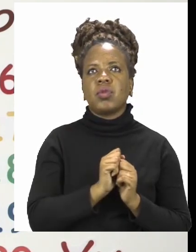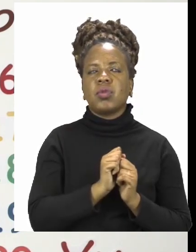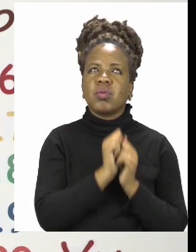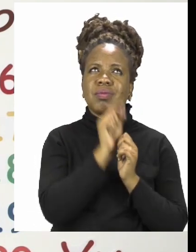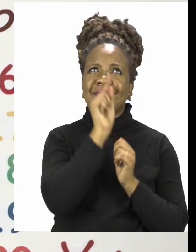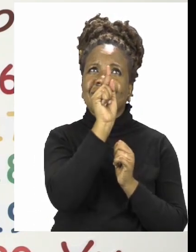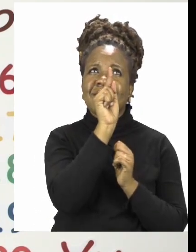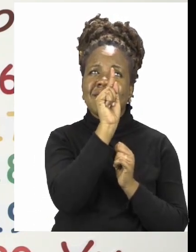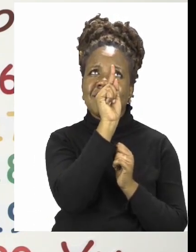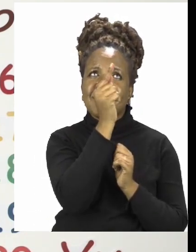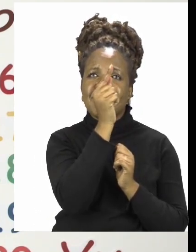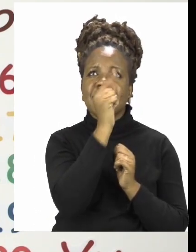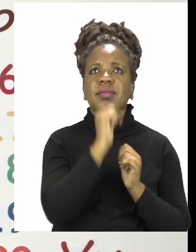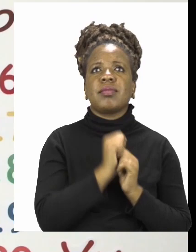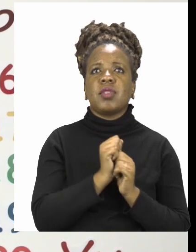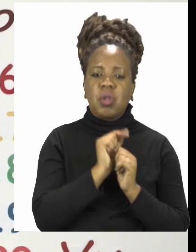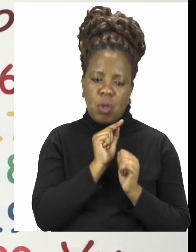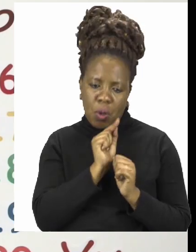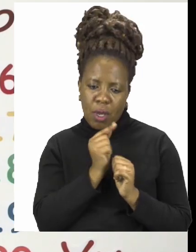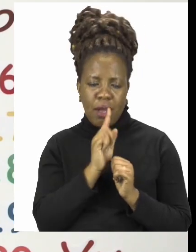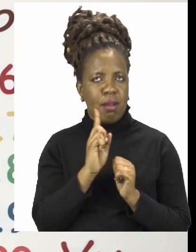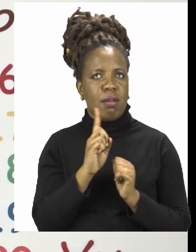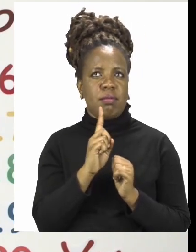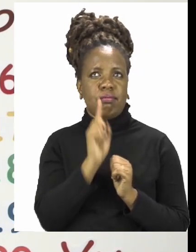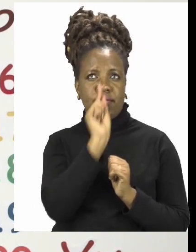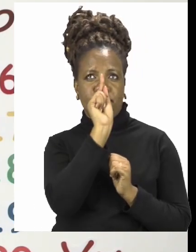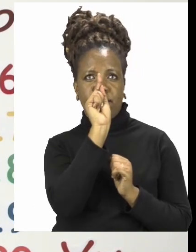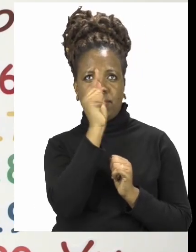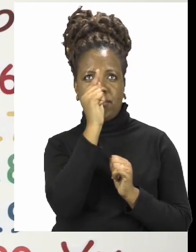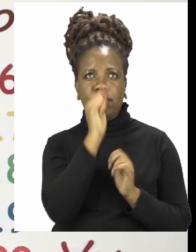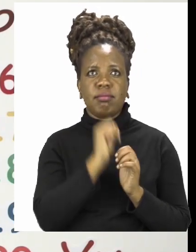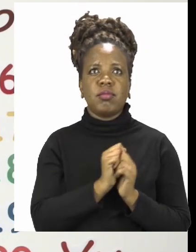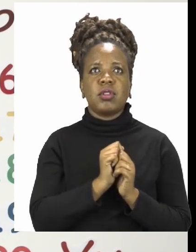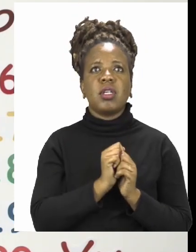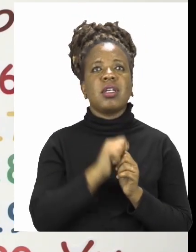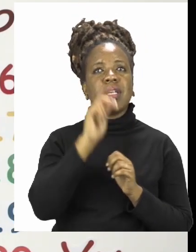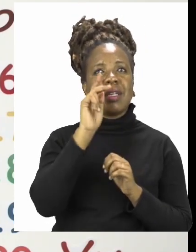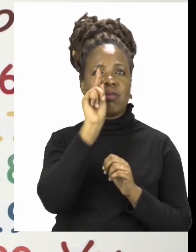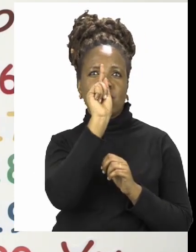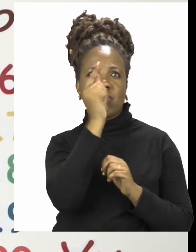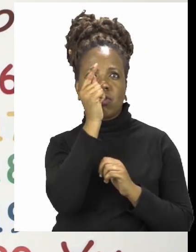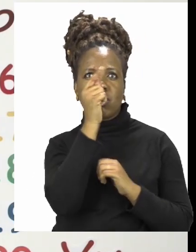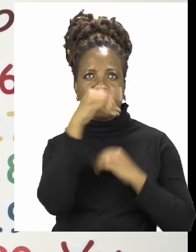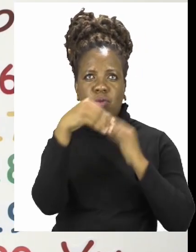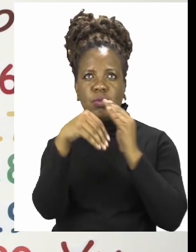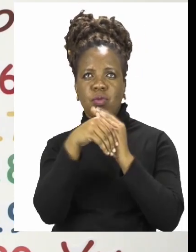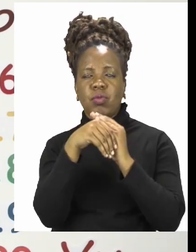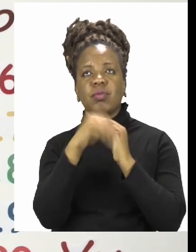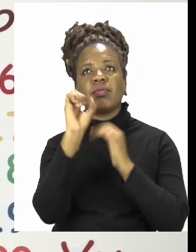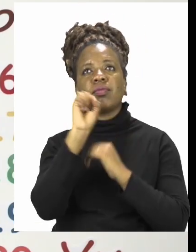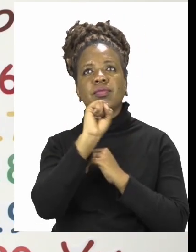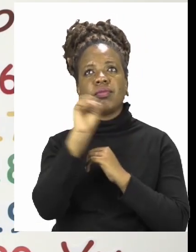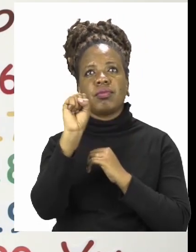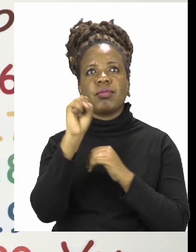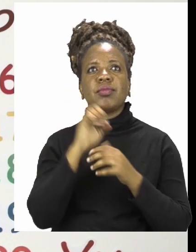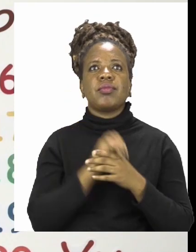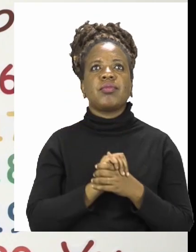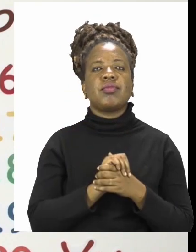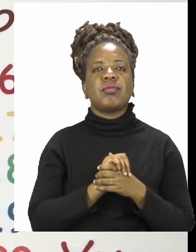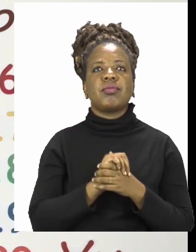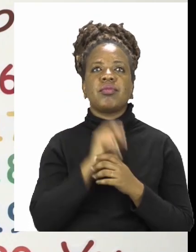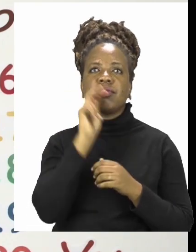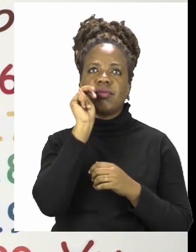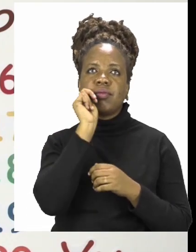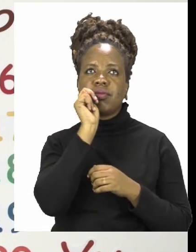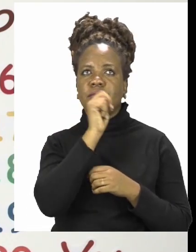our apostrophe, we also add an S to the word. So we are now going to change